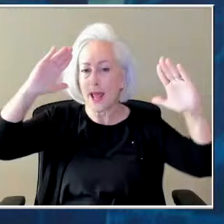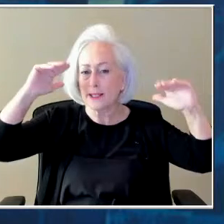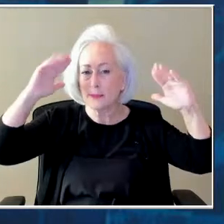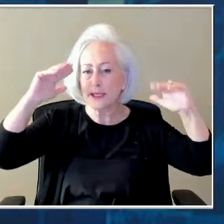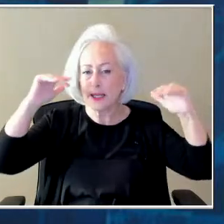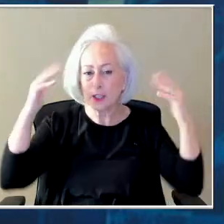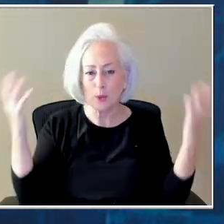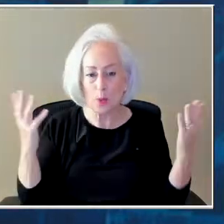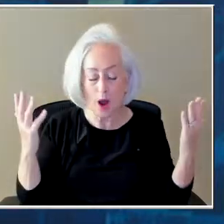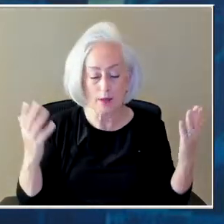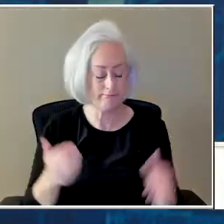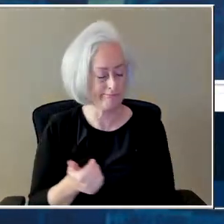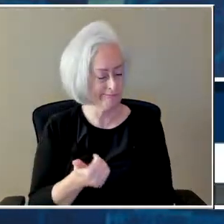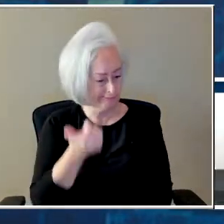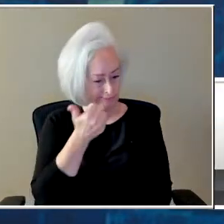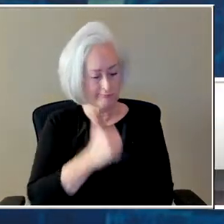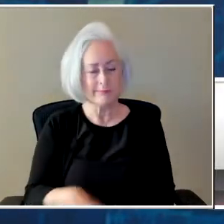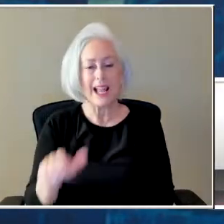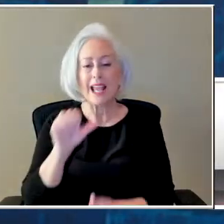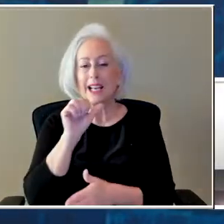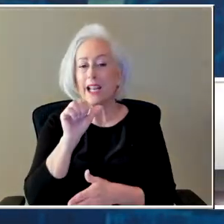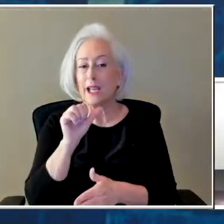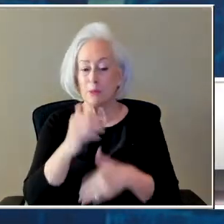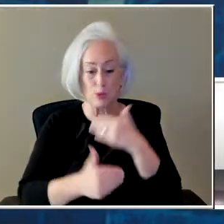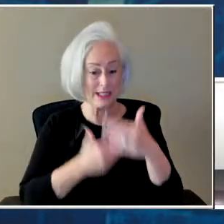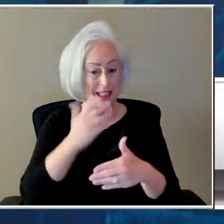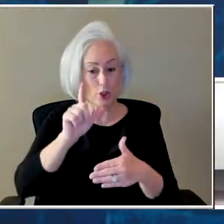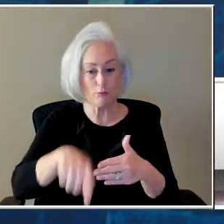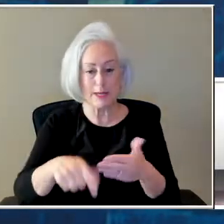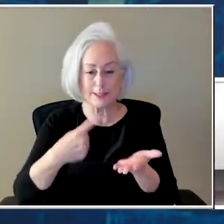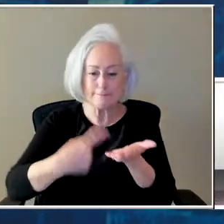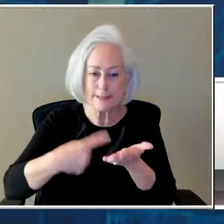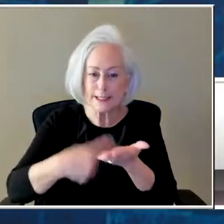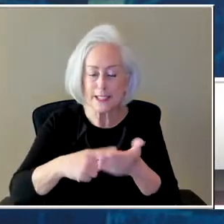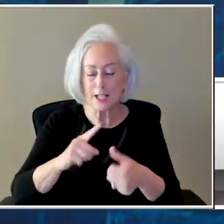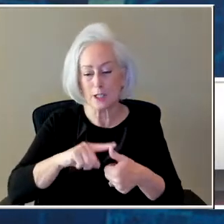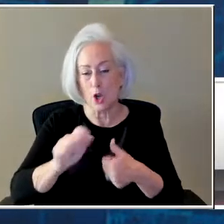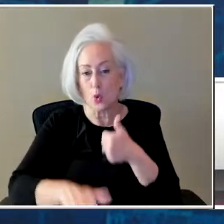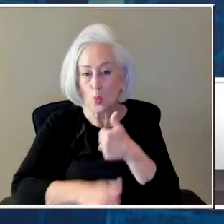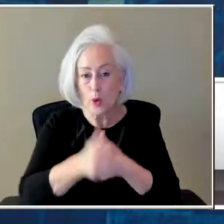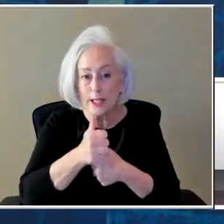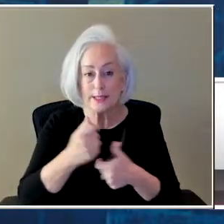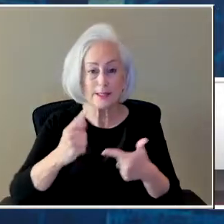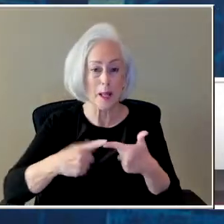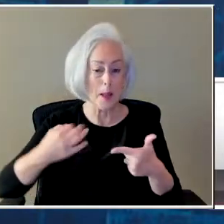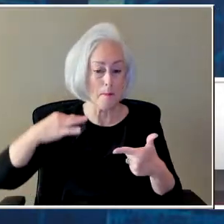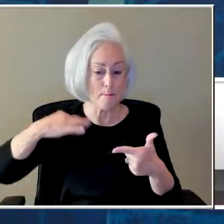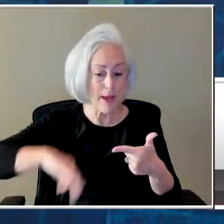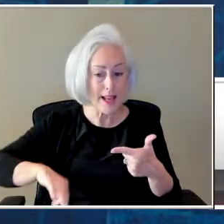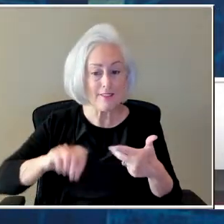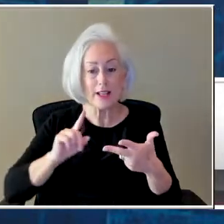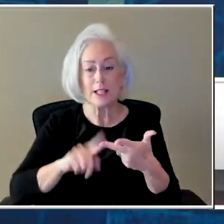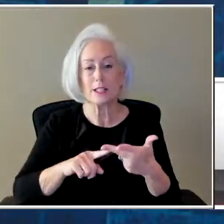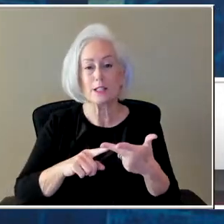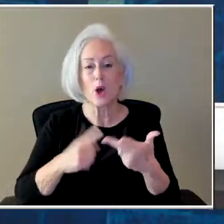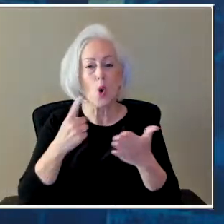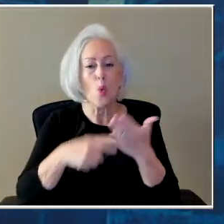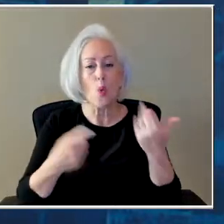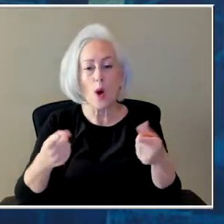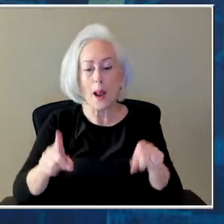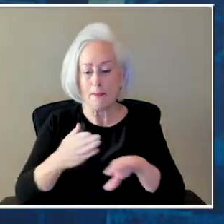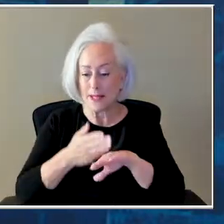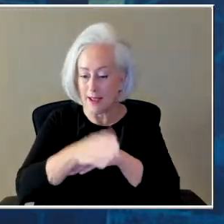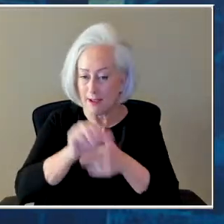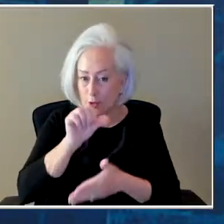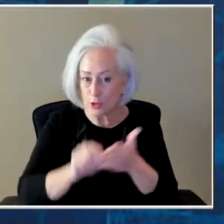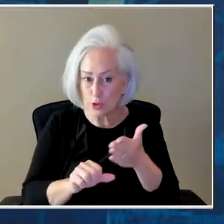talk about risks, benefits of surgery, and also the post-operative recovery. I think in Joyce's case, as you can see from the videos,